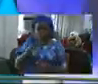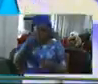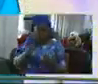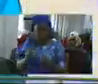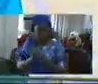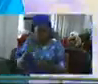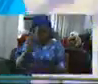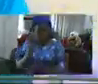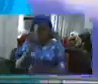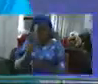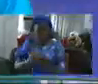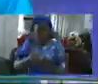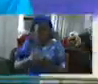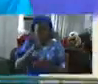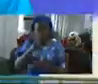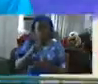called submission.